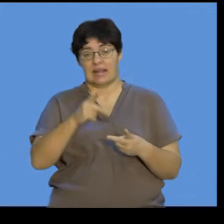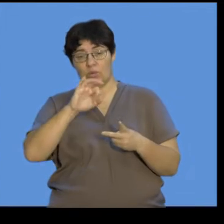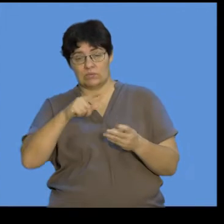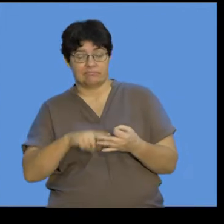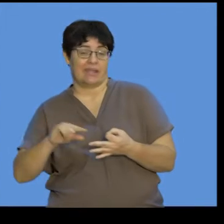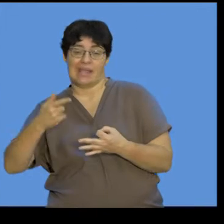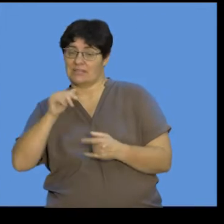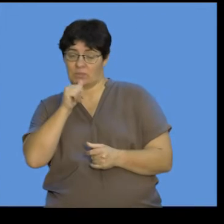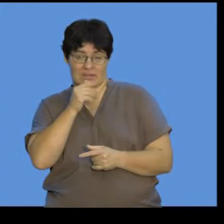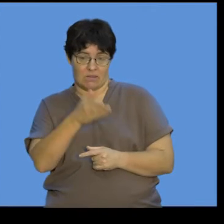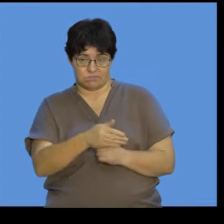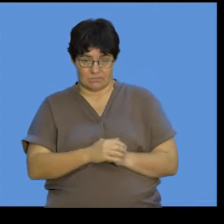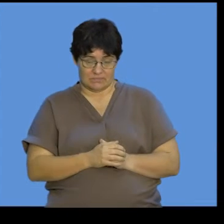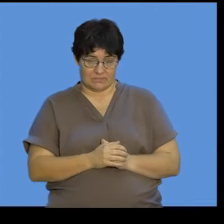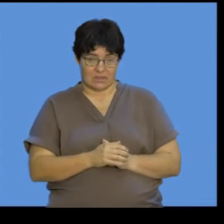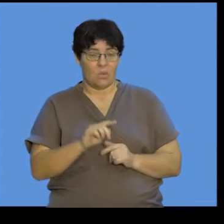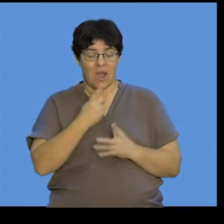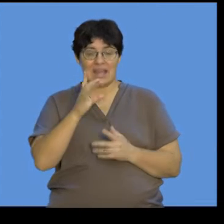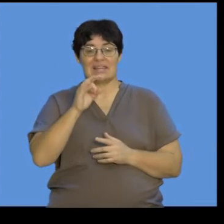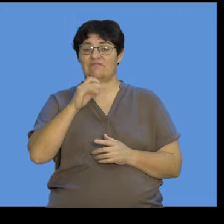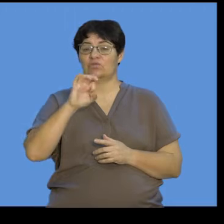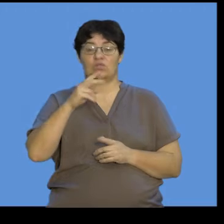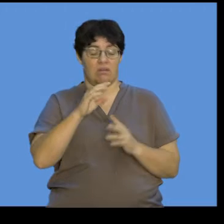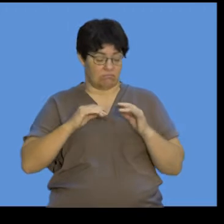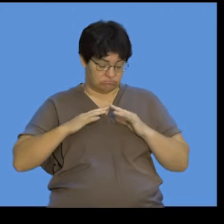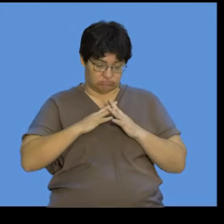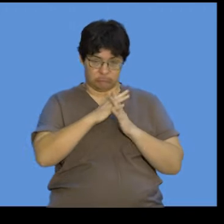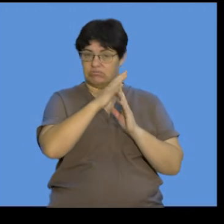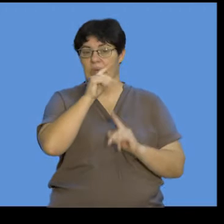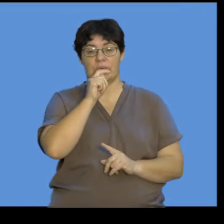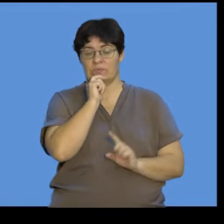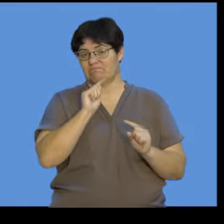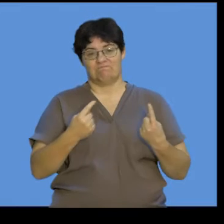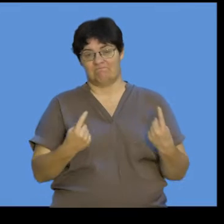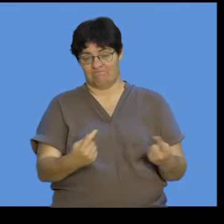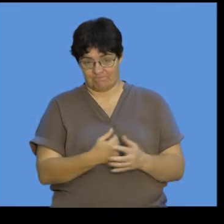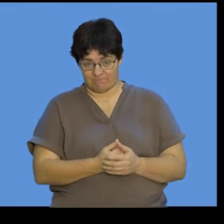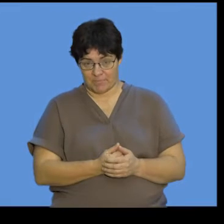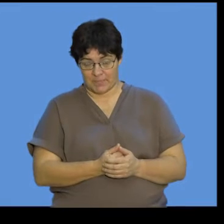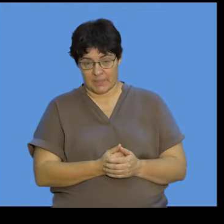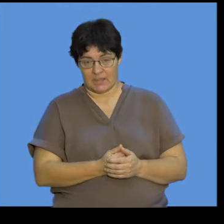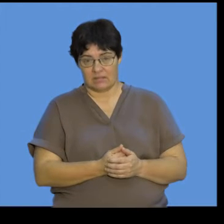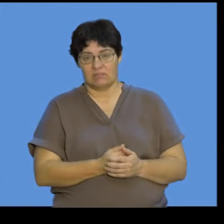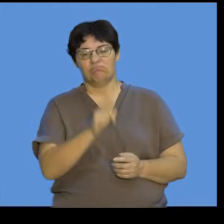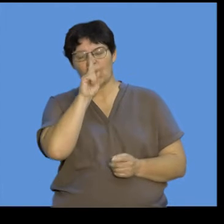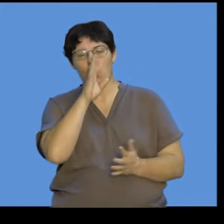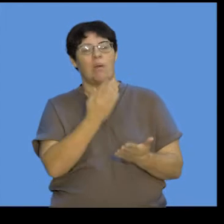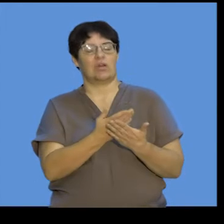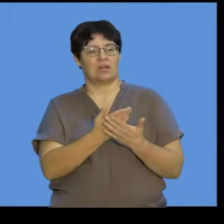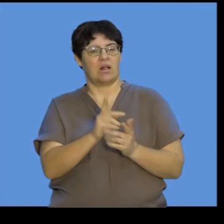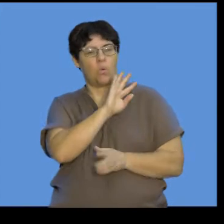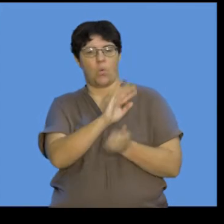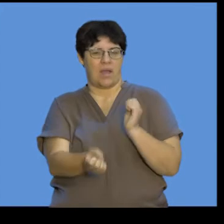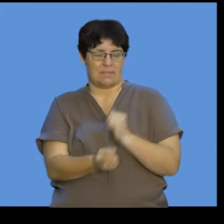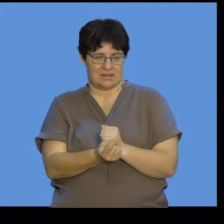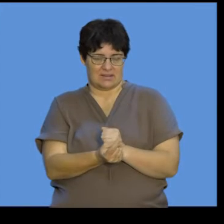Okay. Otherwise, diffusion will not be possible. Now let's look at a practical demonstration of what exactly happens,